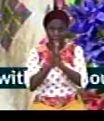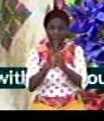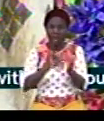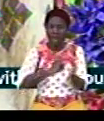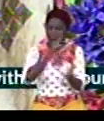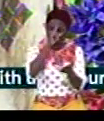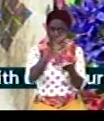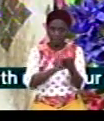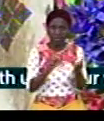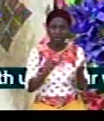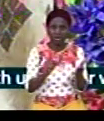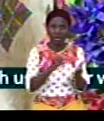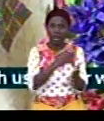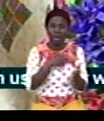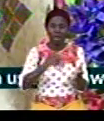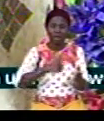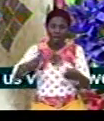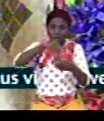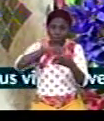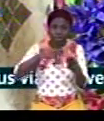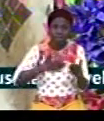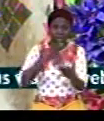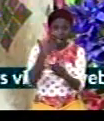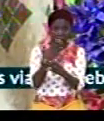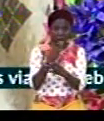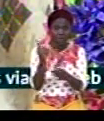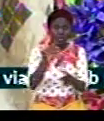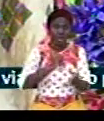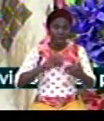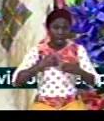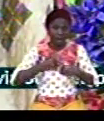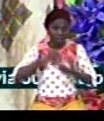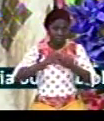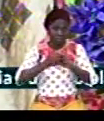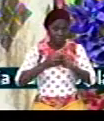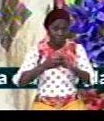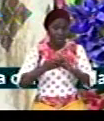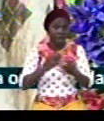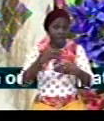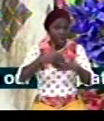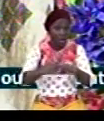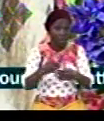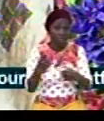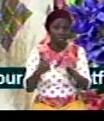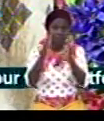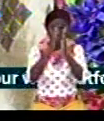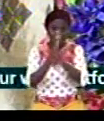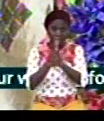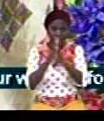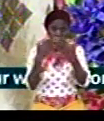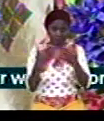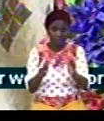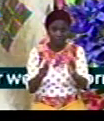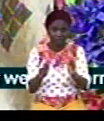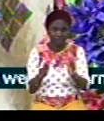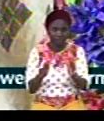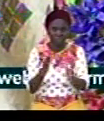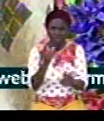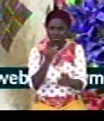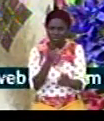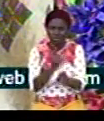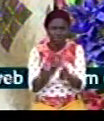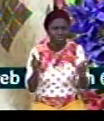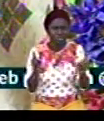believe, I lay my hand where I get my problem. After the prayer, it just be like saying I literally